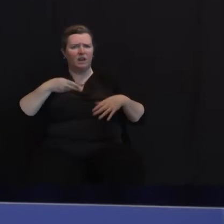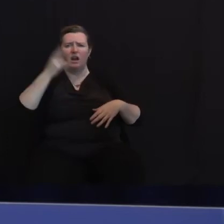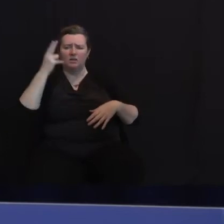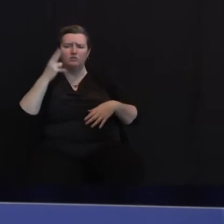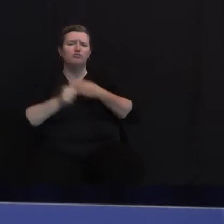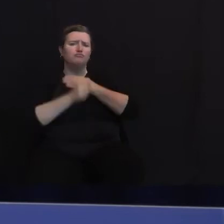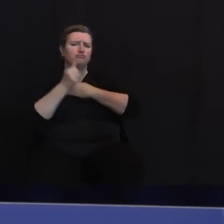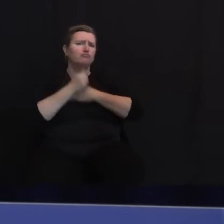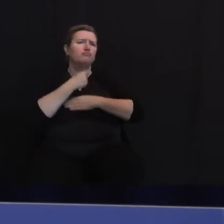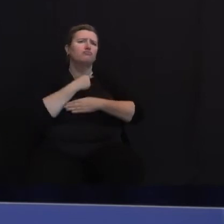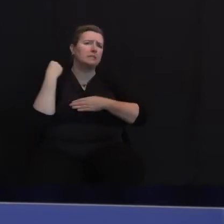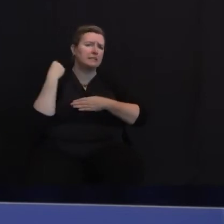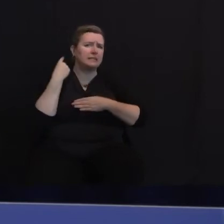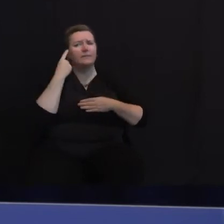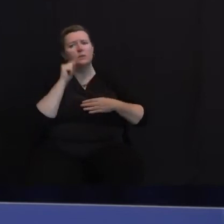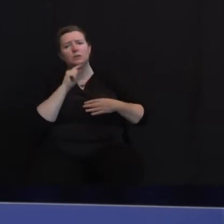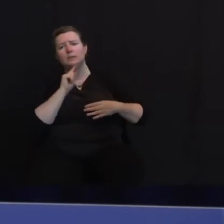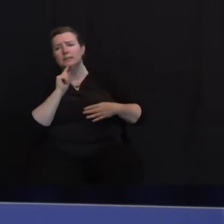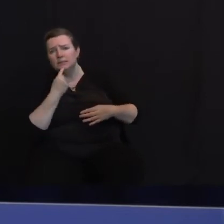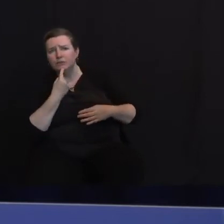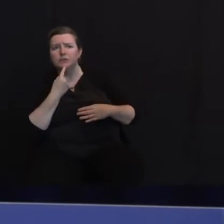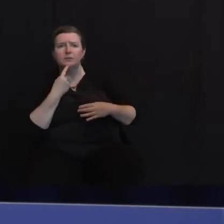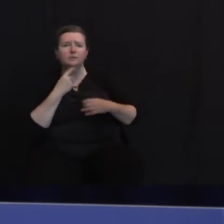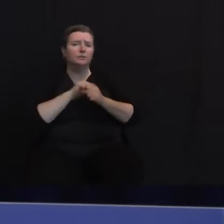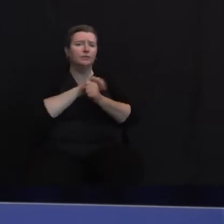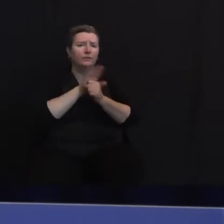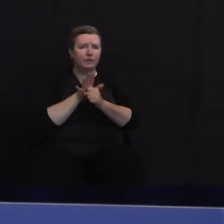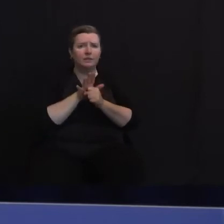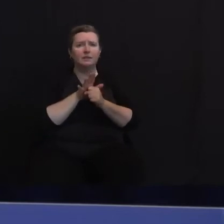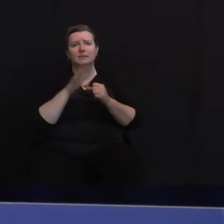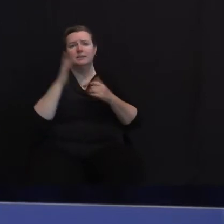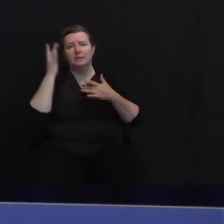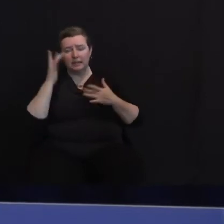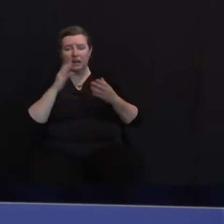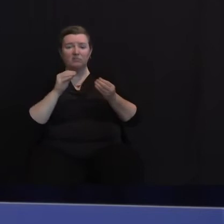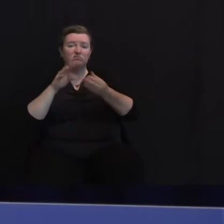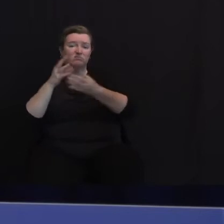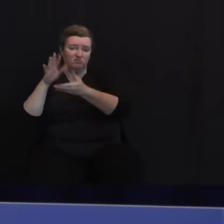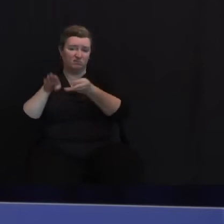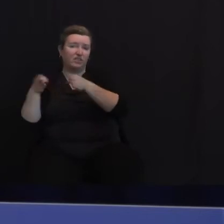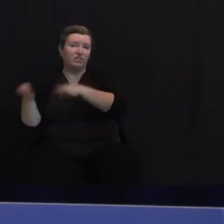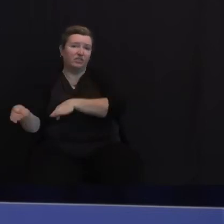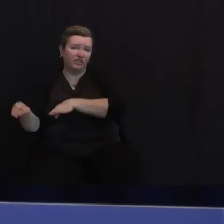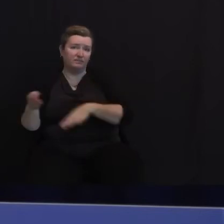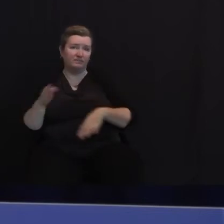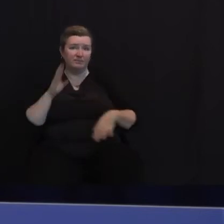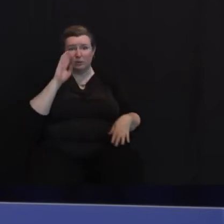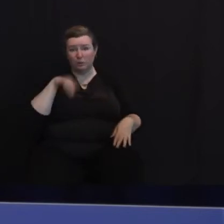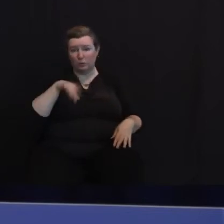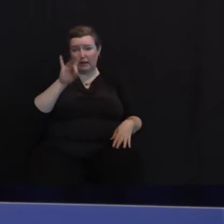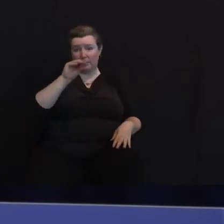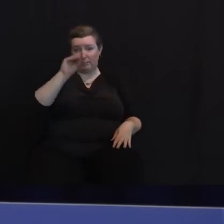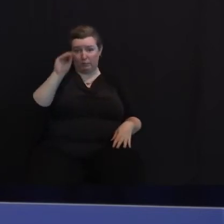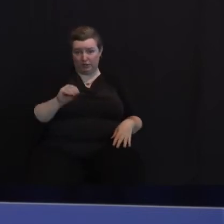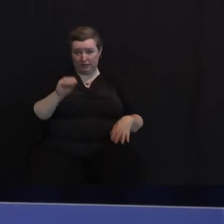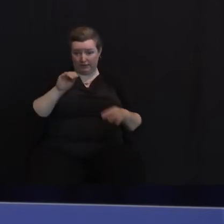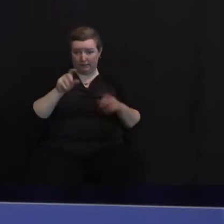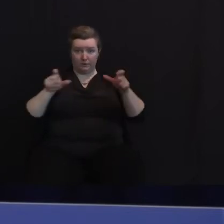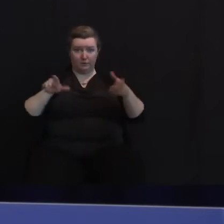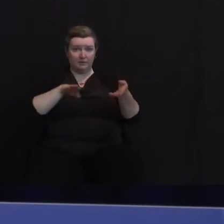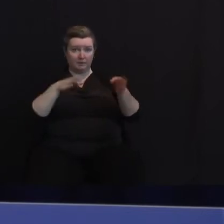severe COVID-19 illness and death. 80% of COVID-19 deaths in New